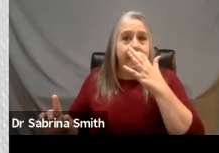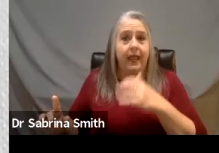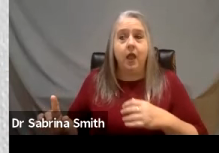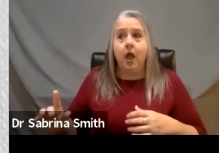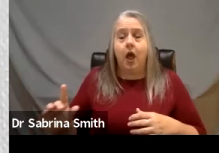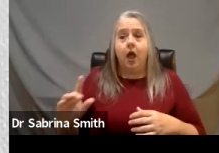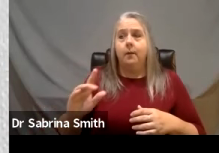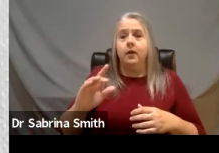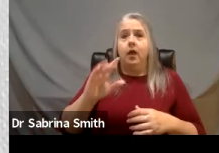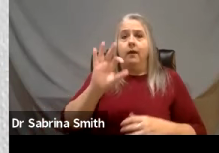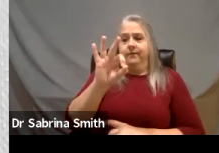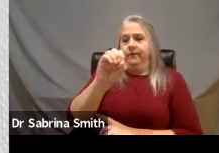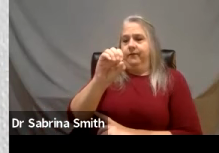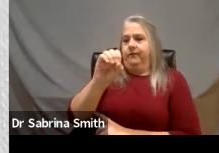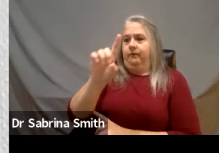to say,